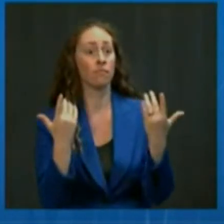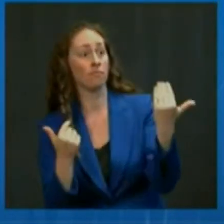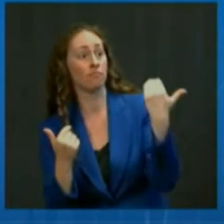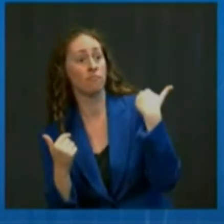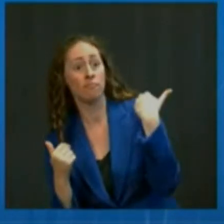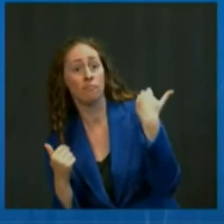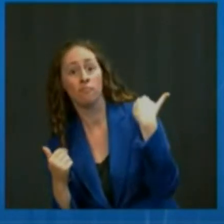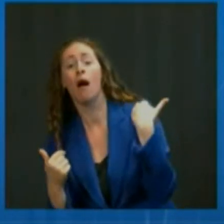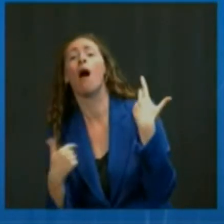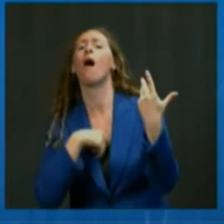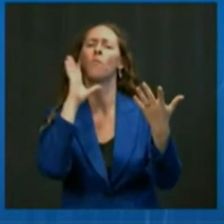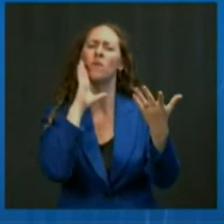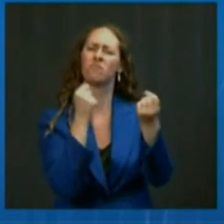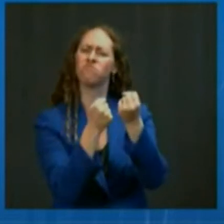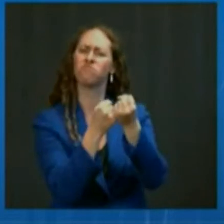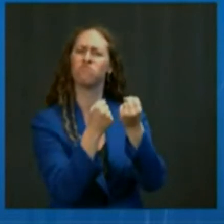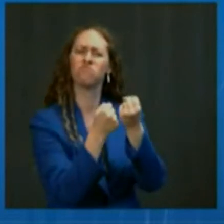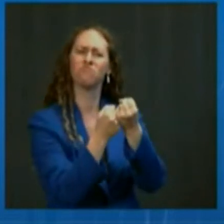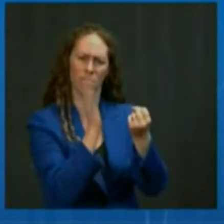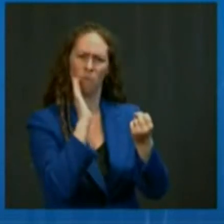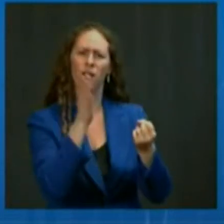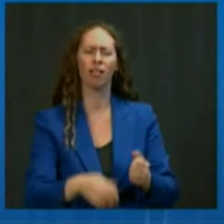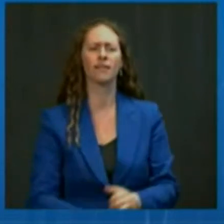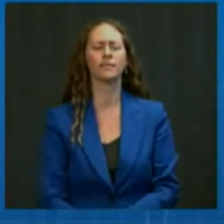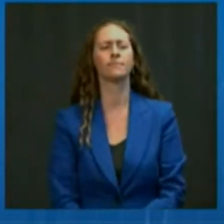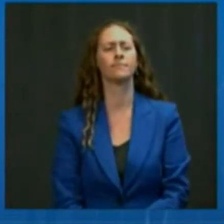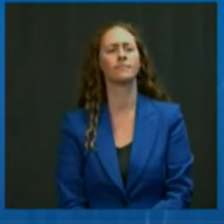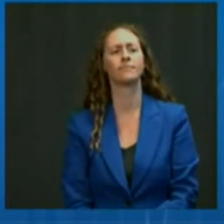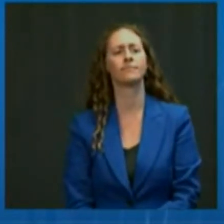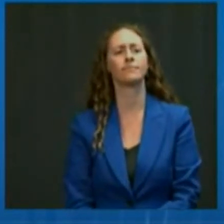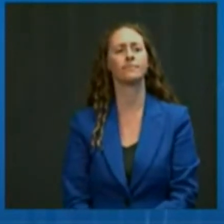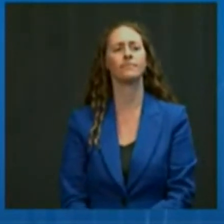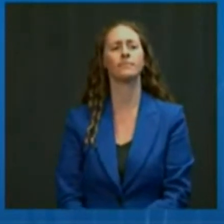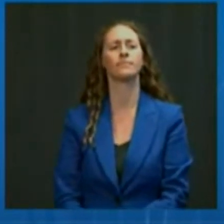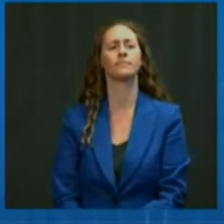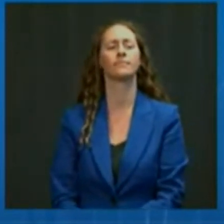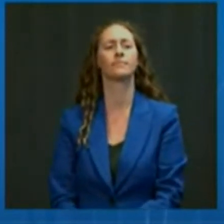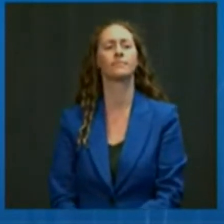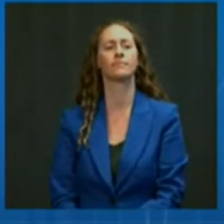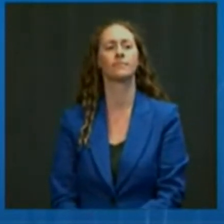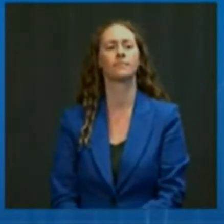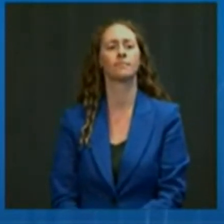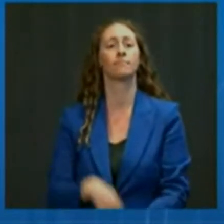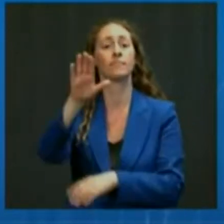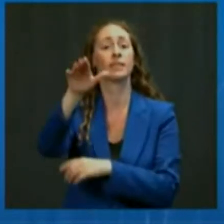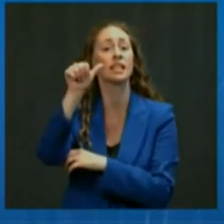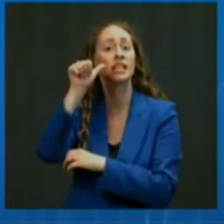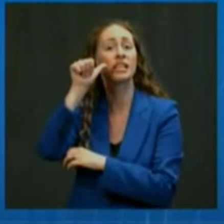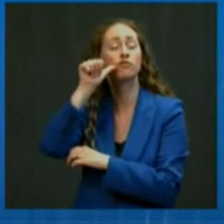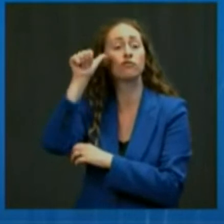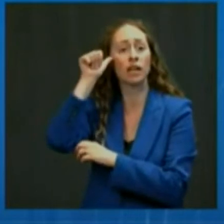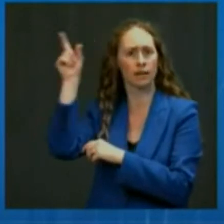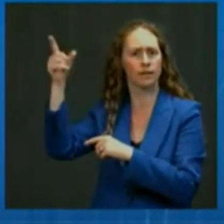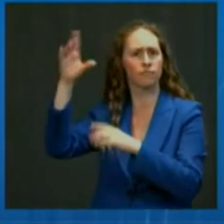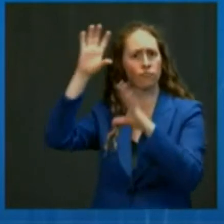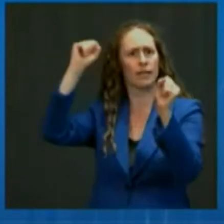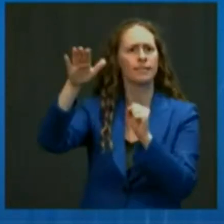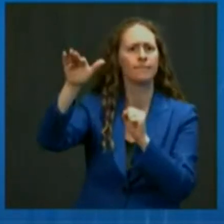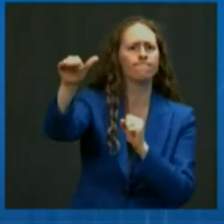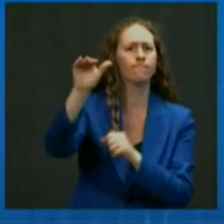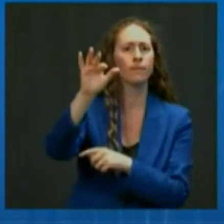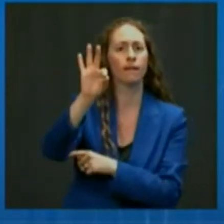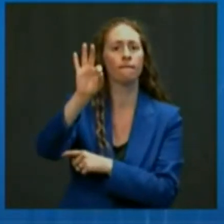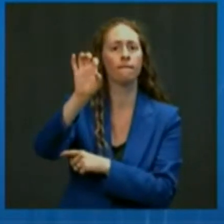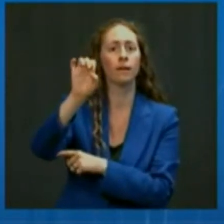Just yesterday, President Biden directed FEMA to continue fully reimbursing states, tribes, and territories for